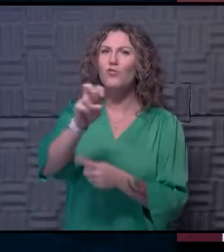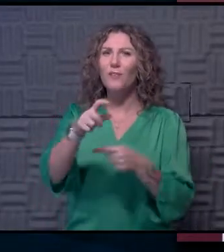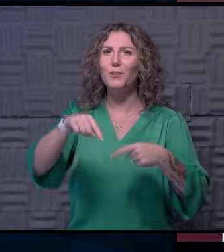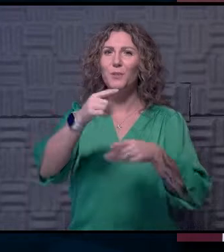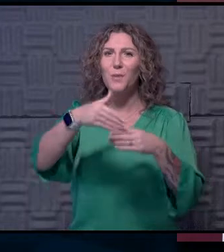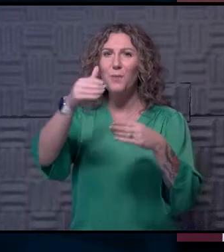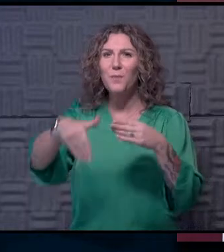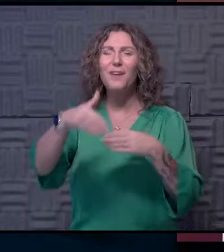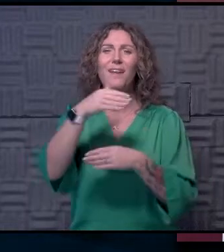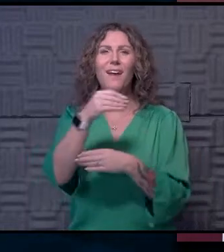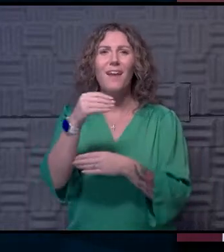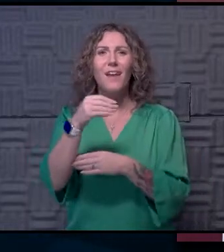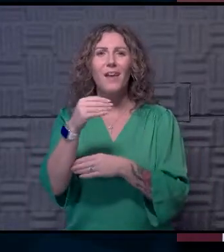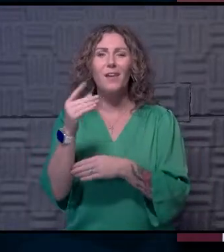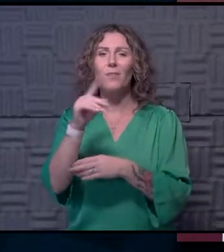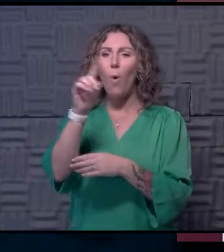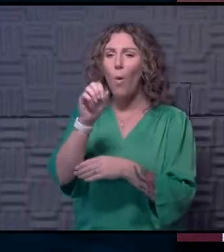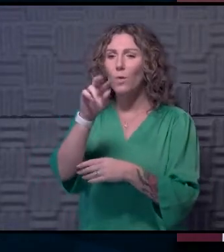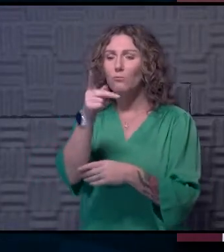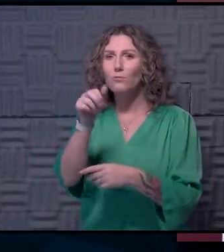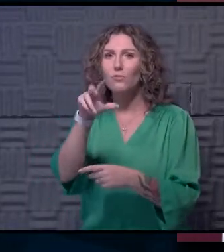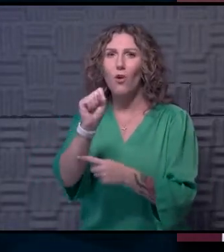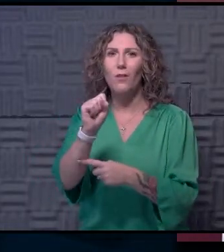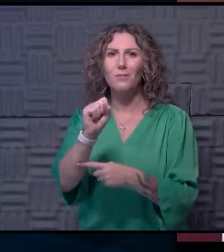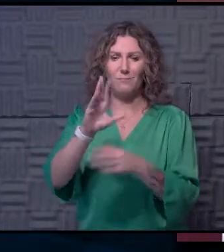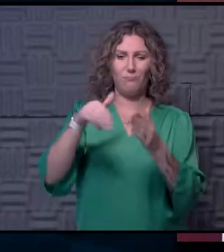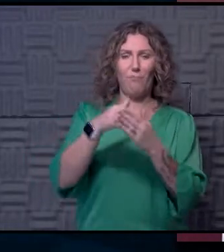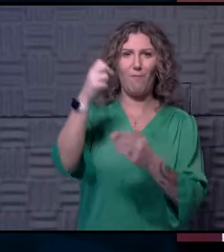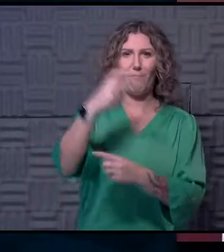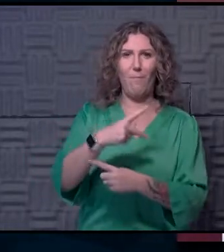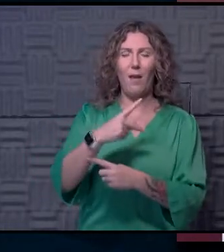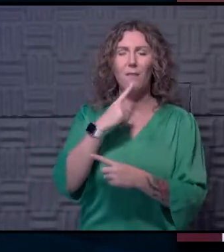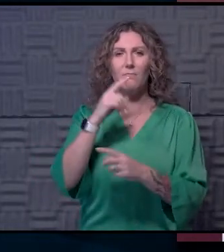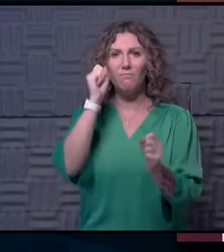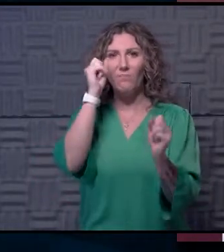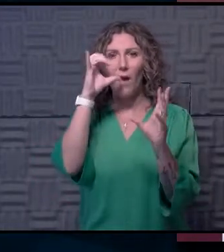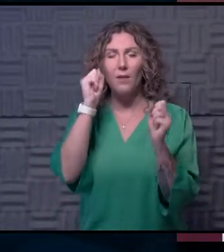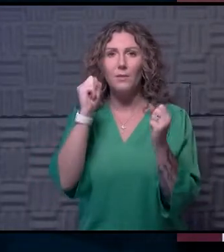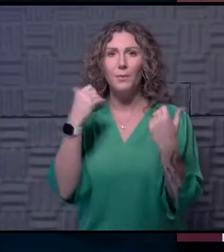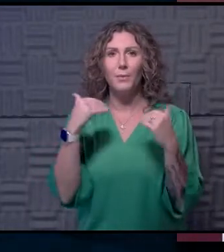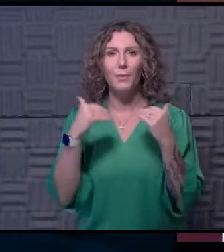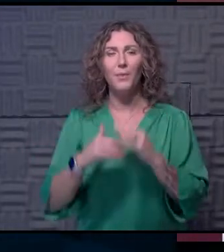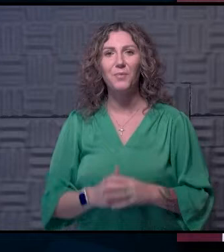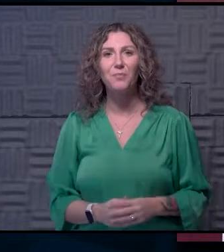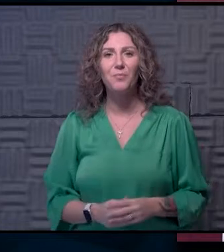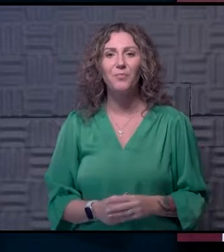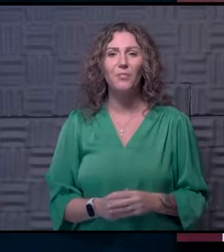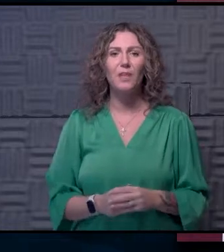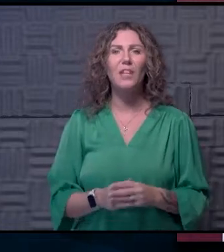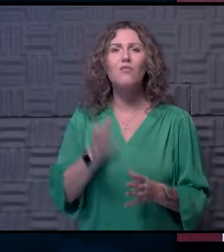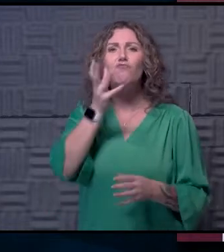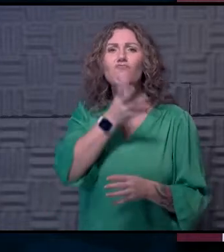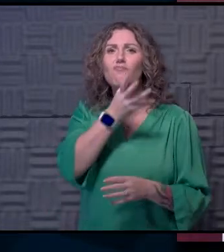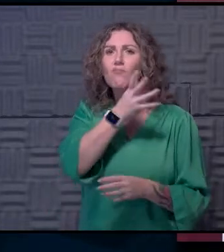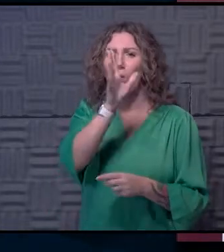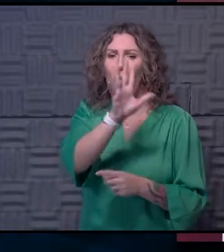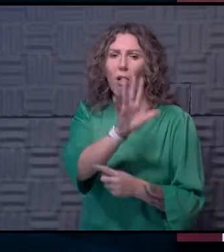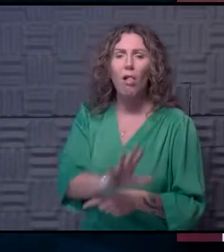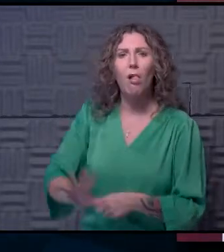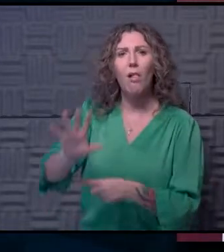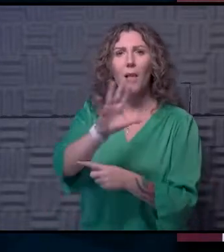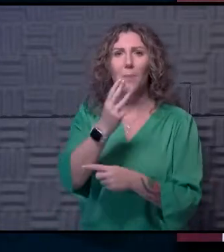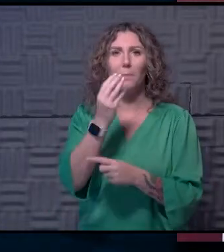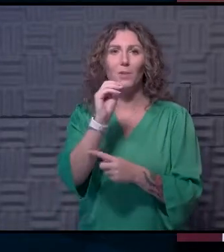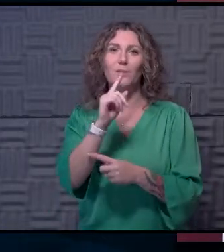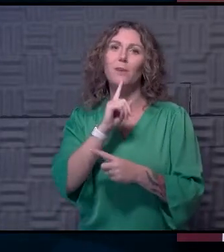the Ozarks again and came back, and I'm fascinated that in the rural parts of Missouri, and again,